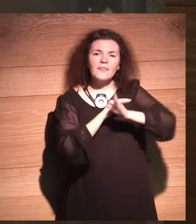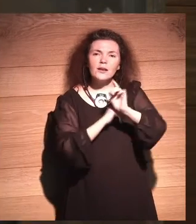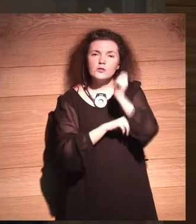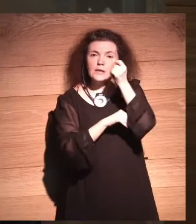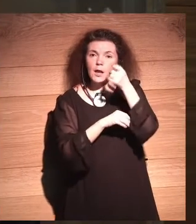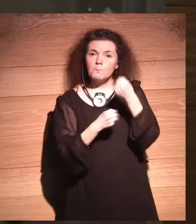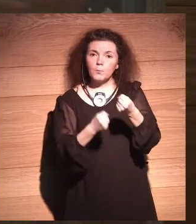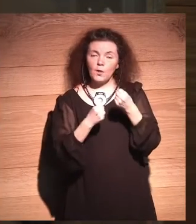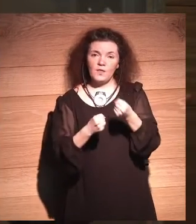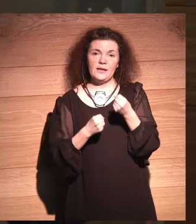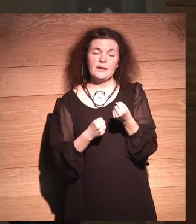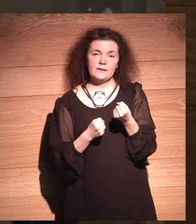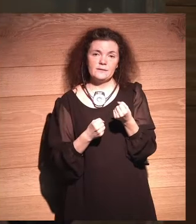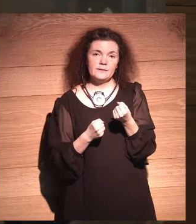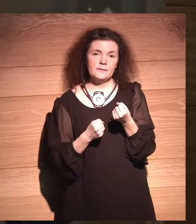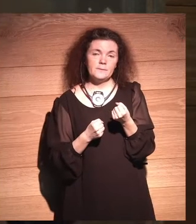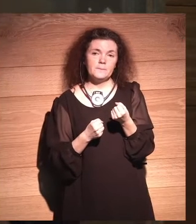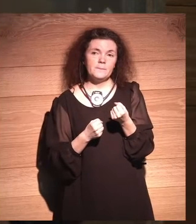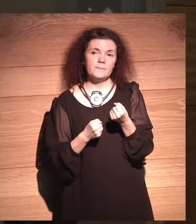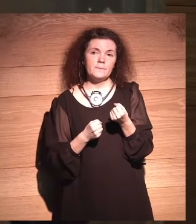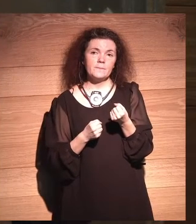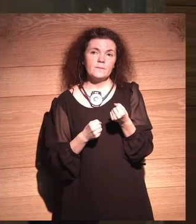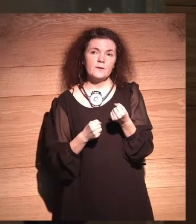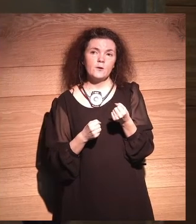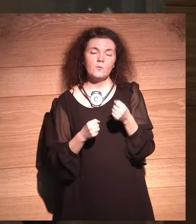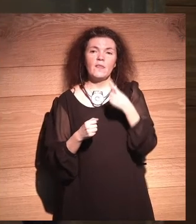leaders can access to power without